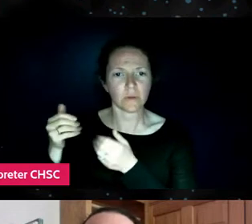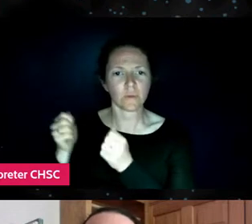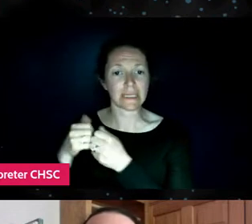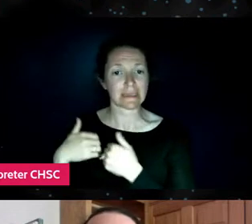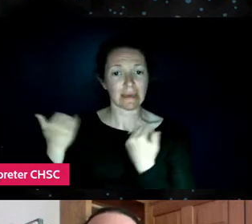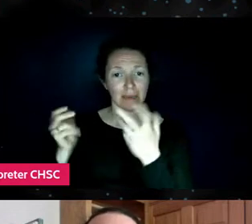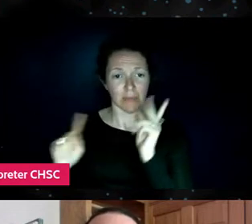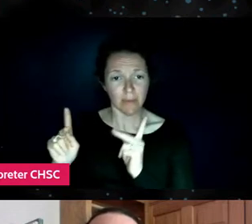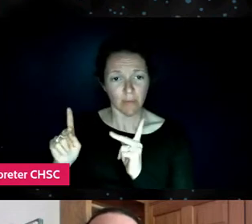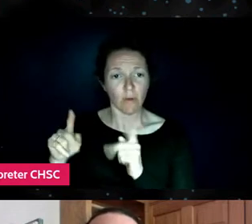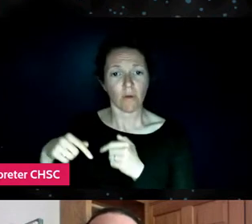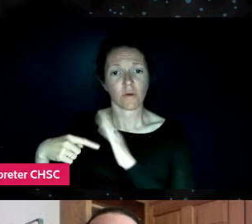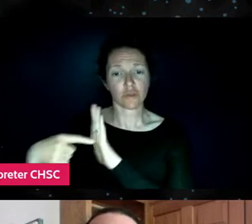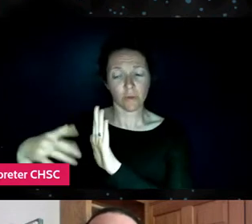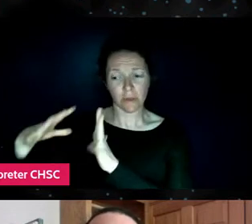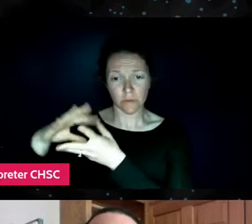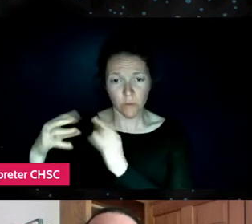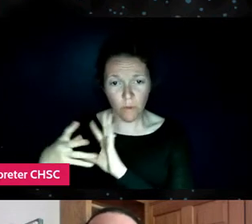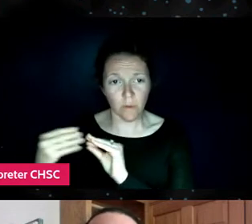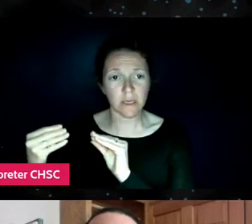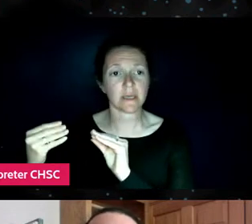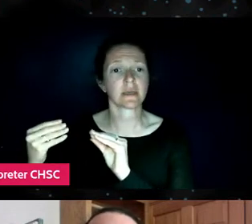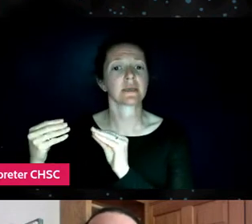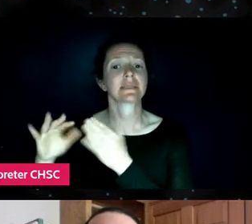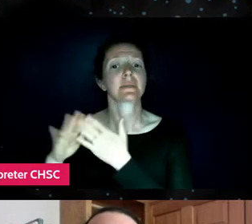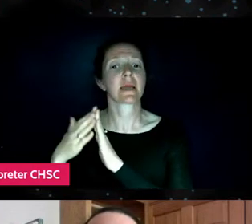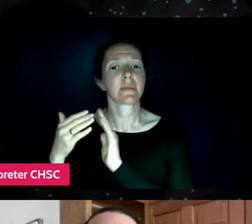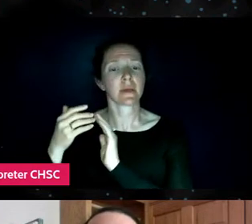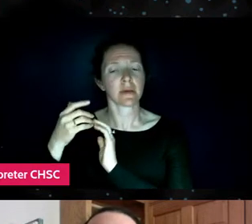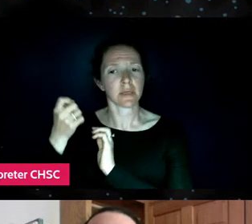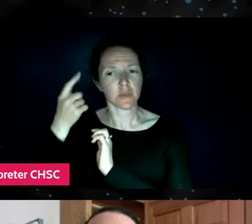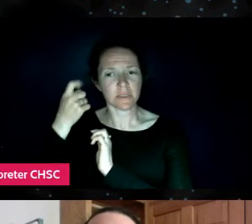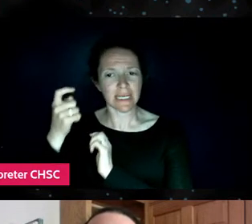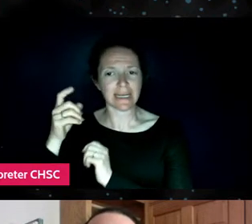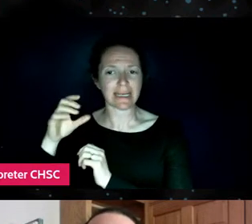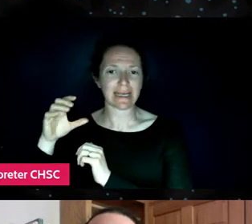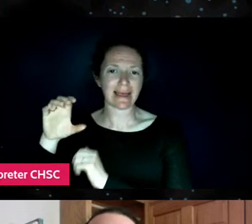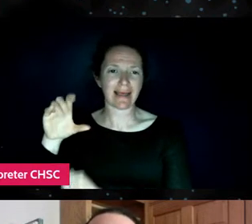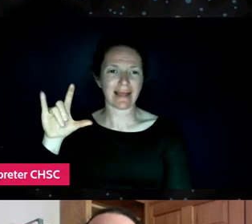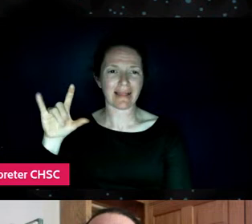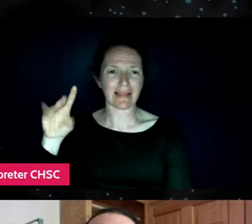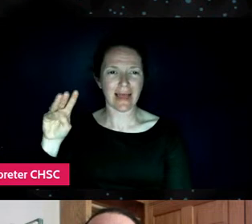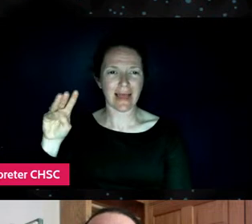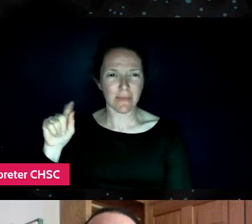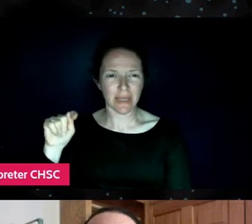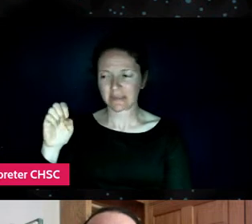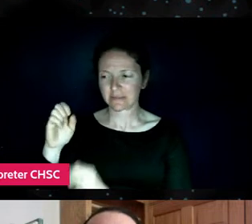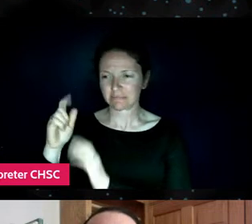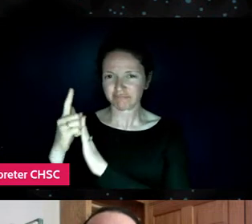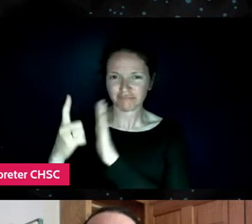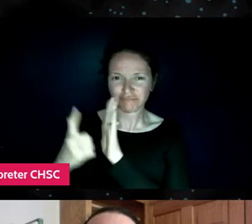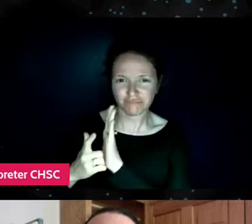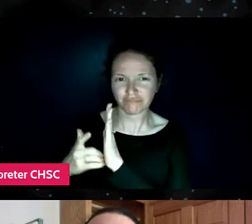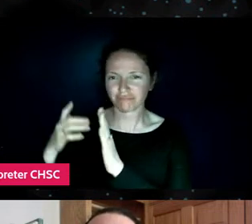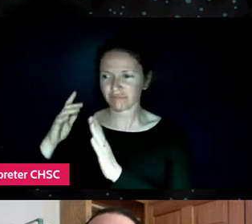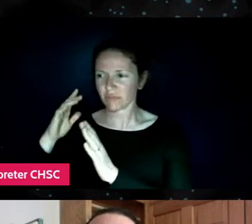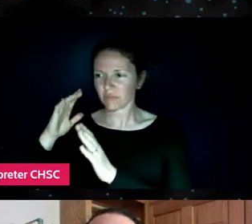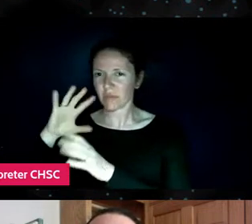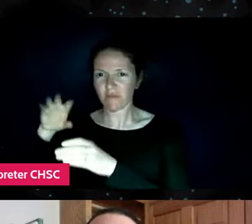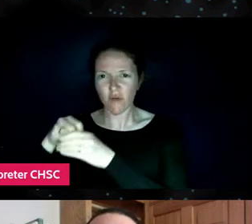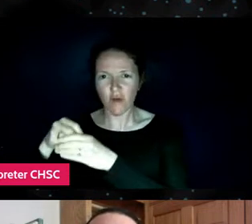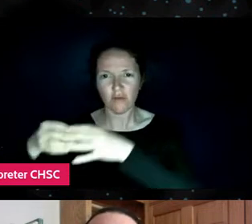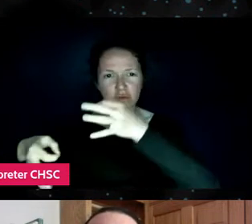stories and being introduced to climate litigation and how the judicial branch can be used